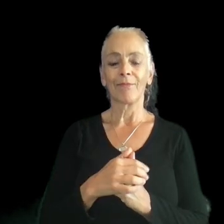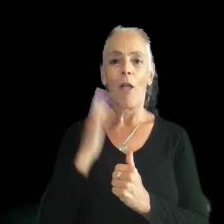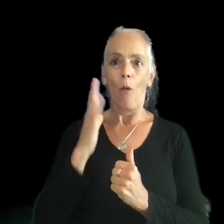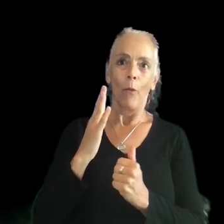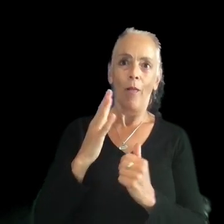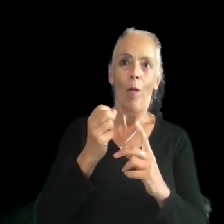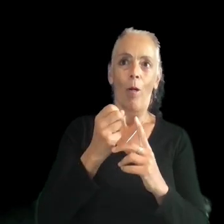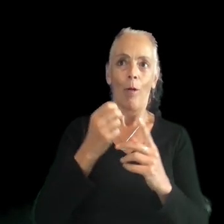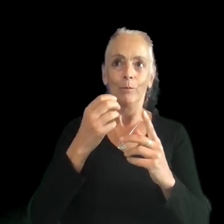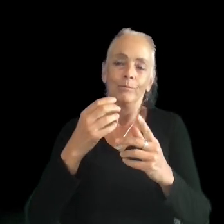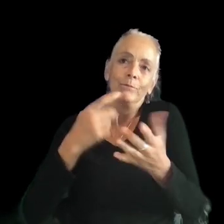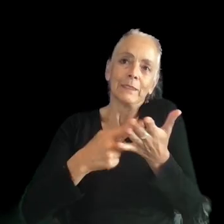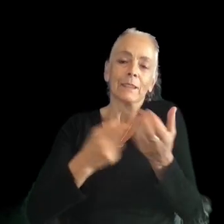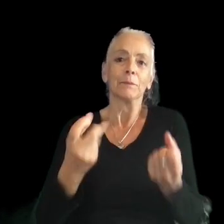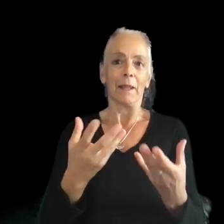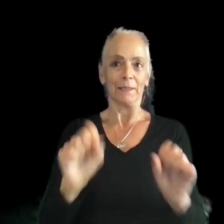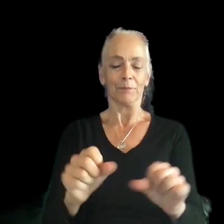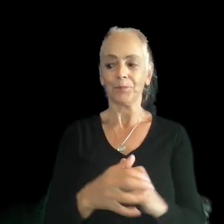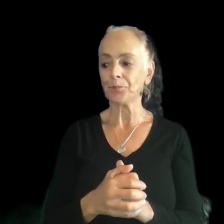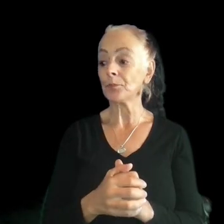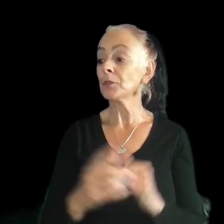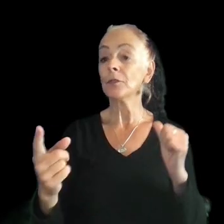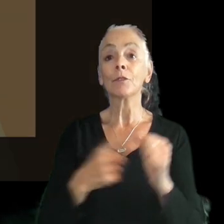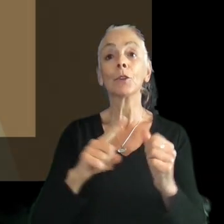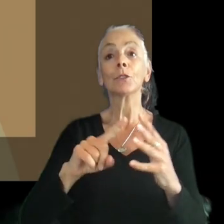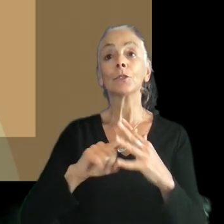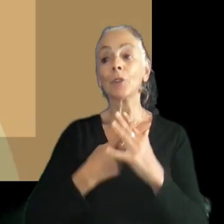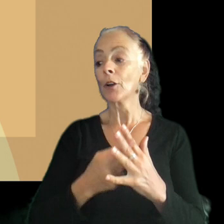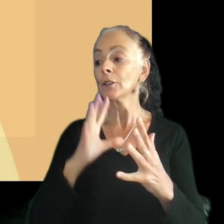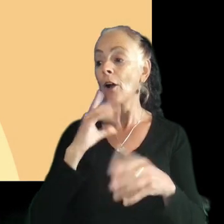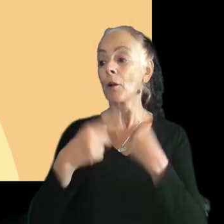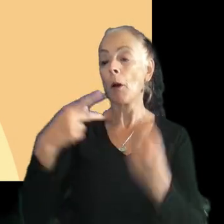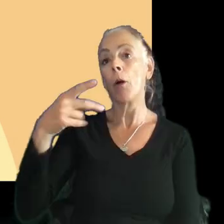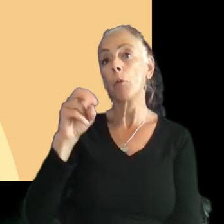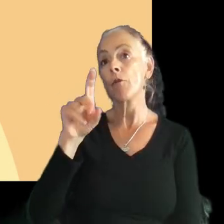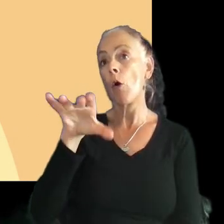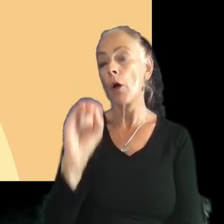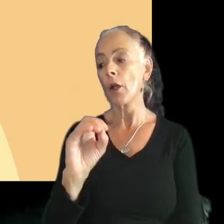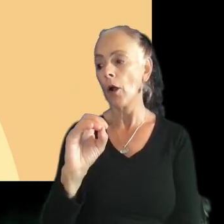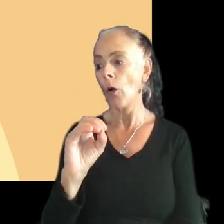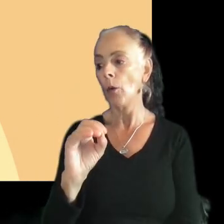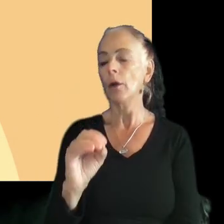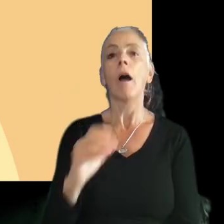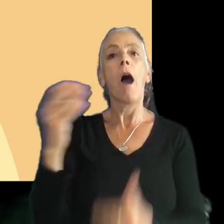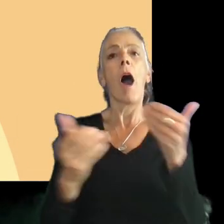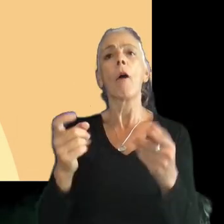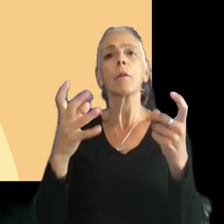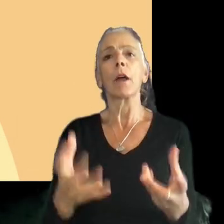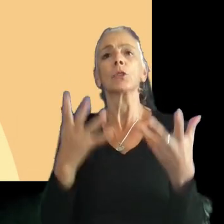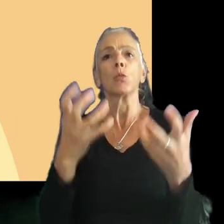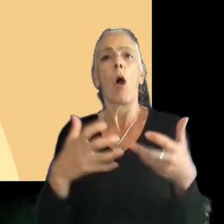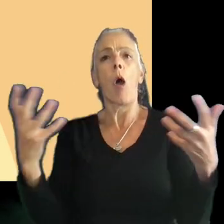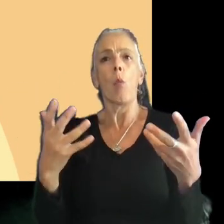we can so to start let's talk about portfolio why do hiring managers managers look in a portfolio and